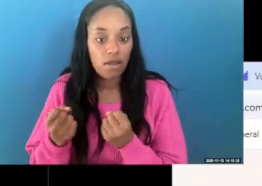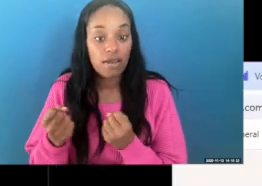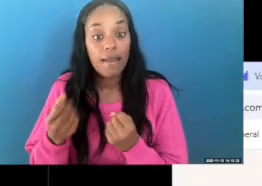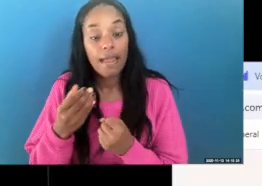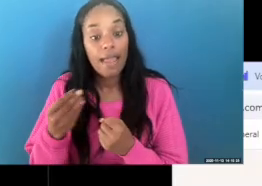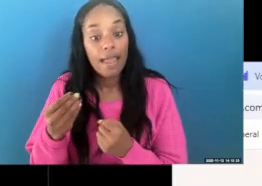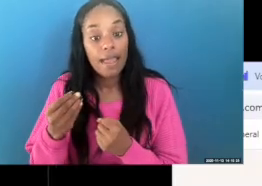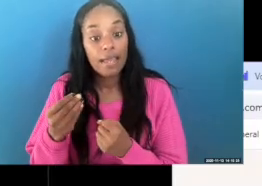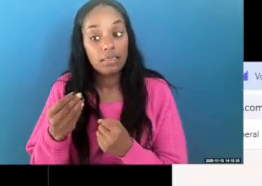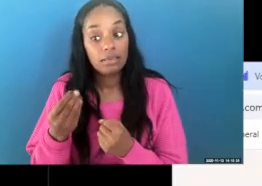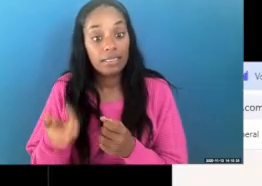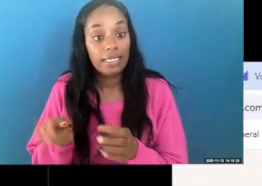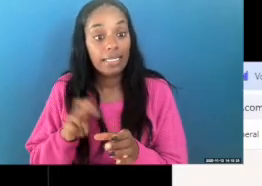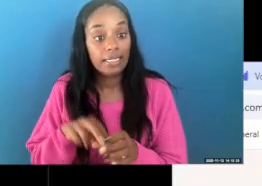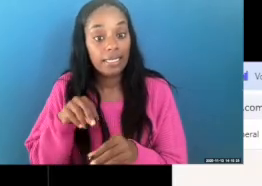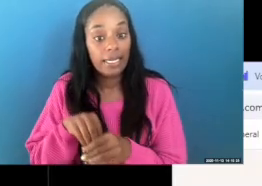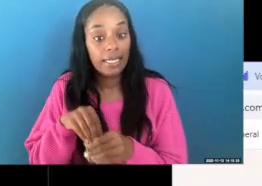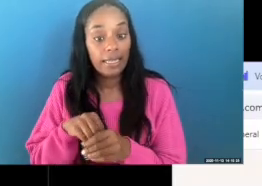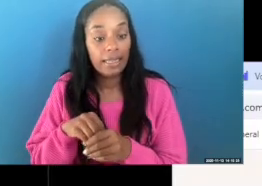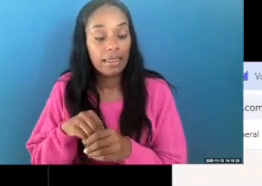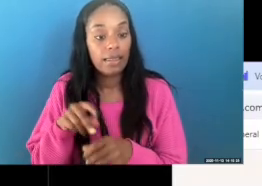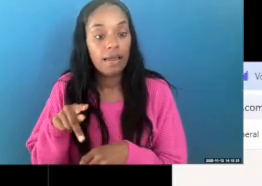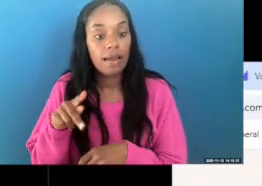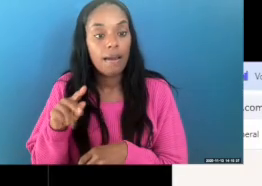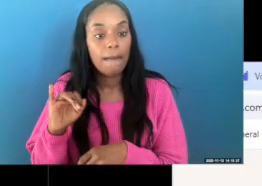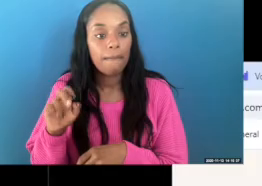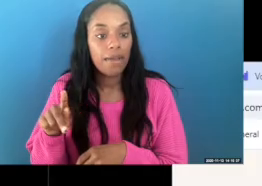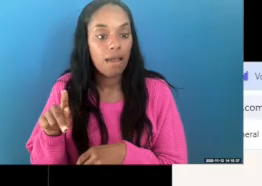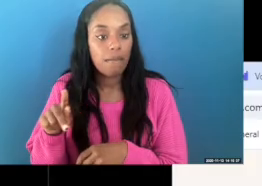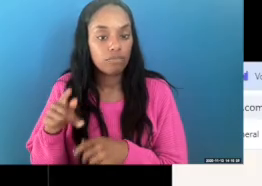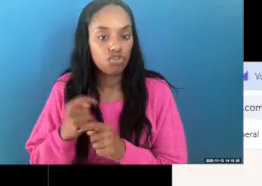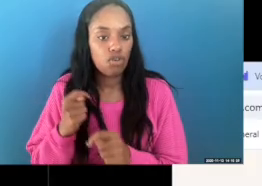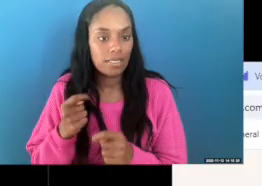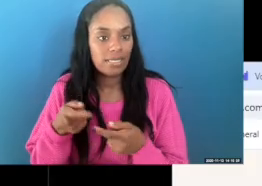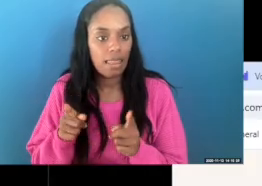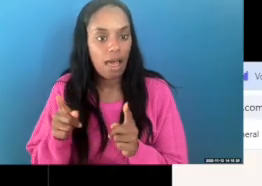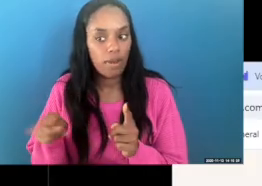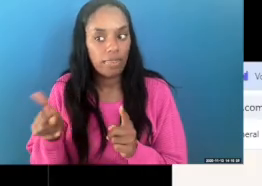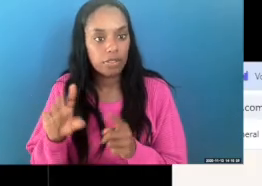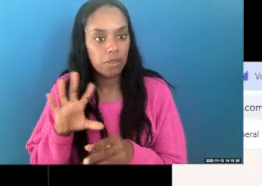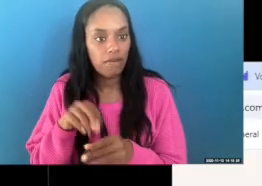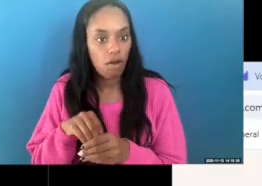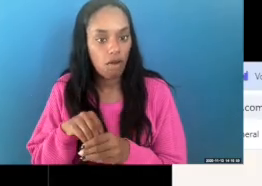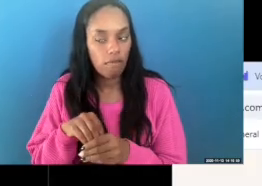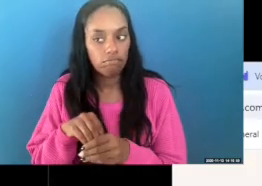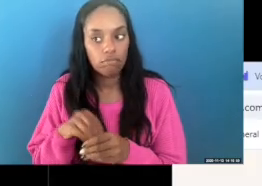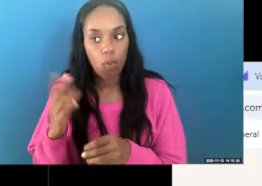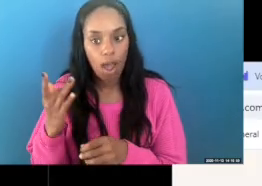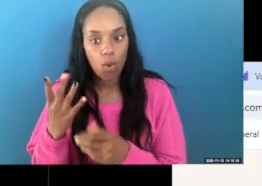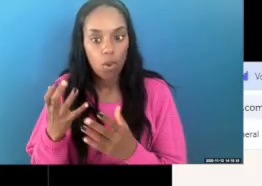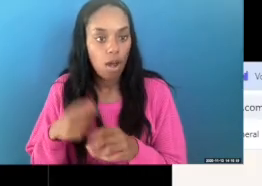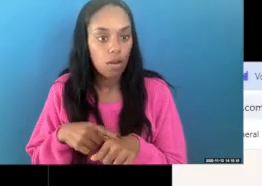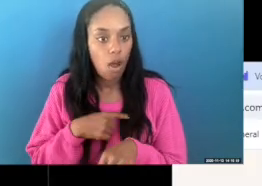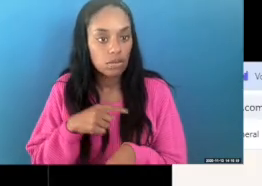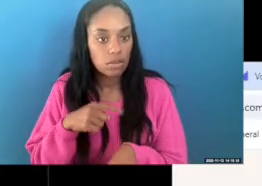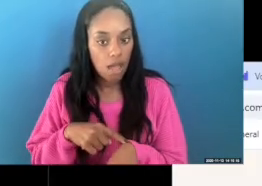large OEMs pull out of spaces that they've been in. So I think more funding around some of those smaller vehicles,